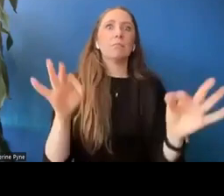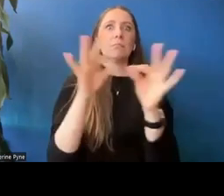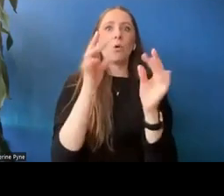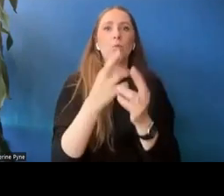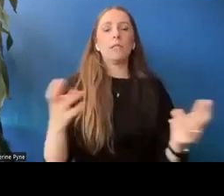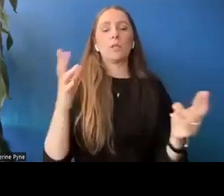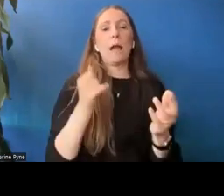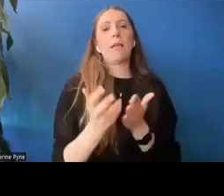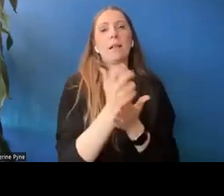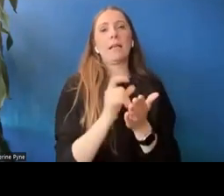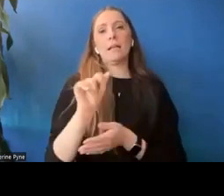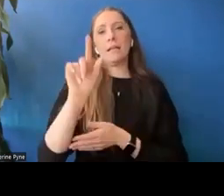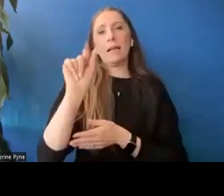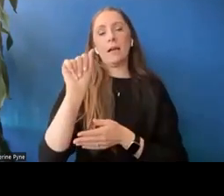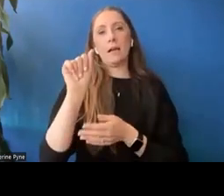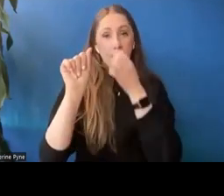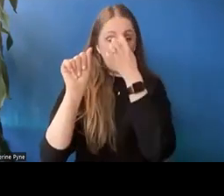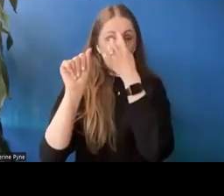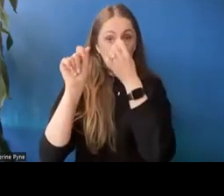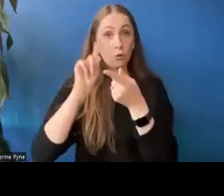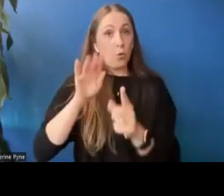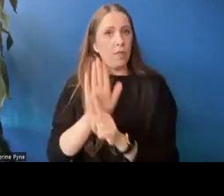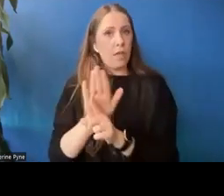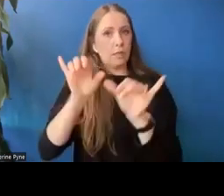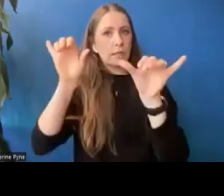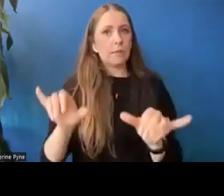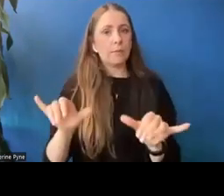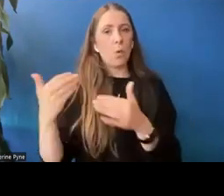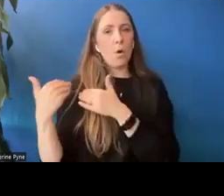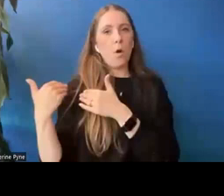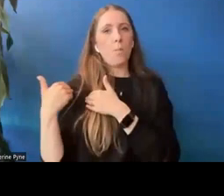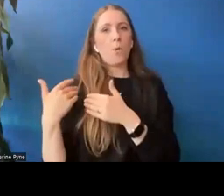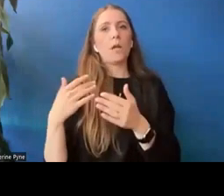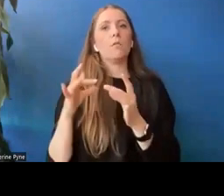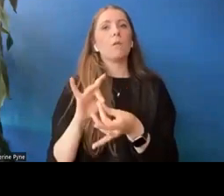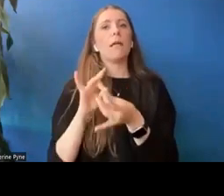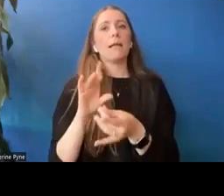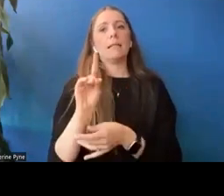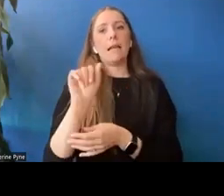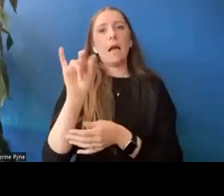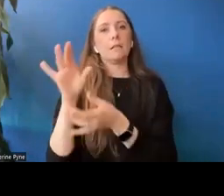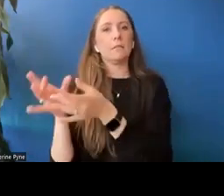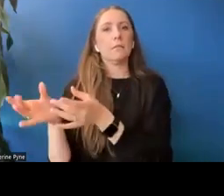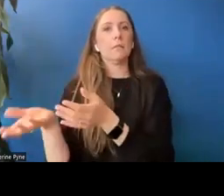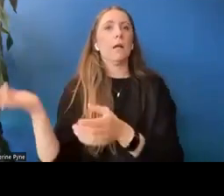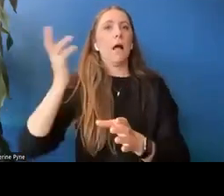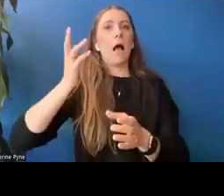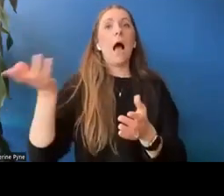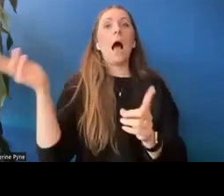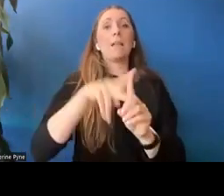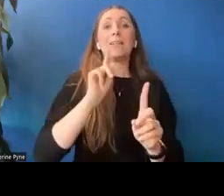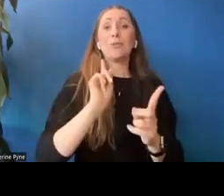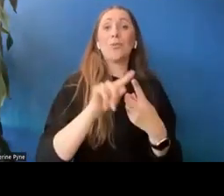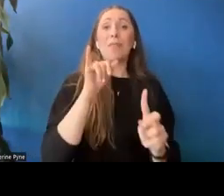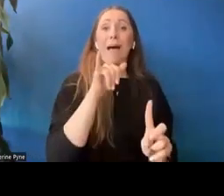also collect rich data to their CareNav system. And so burden-related data is collected through that process, really promising. So hopefully next meeting we'll have some of